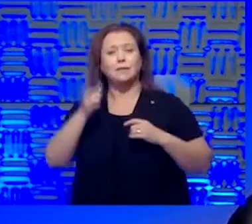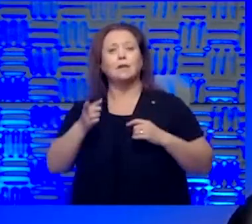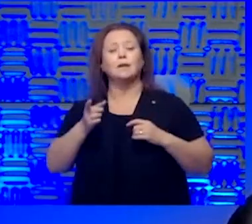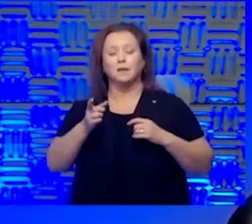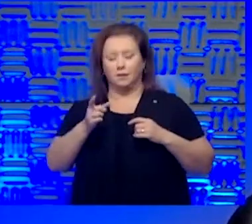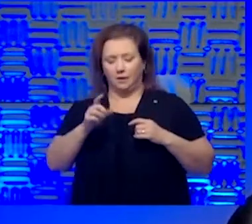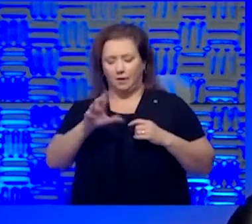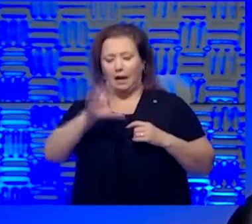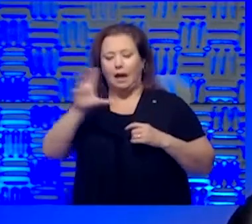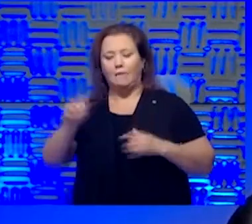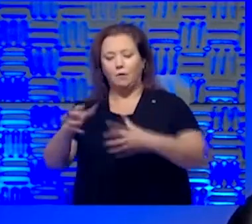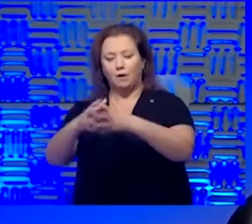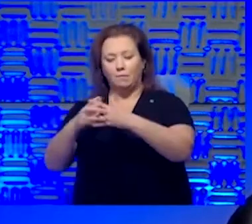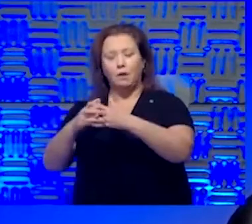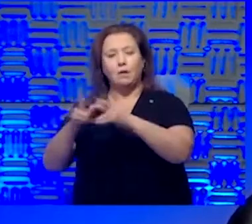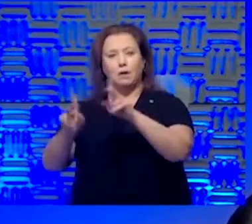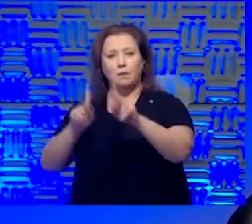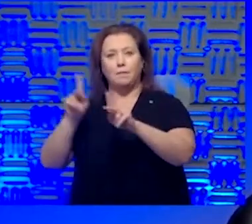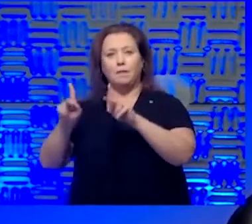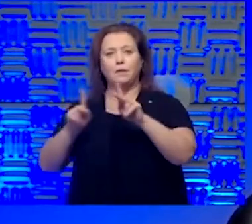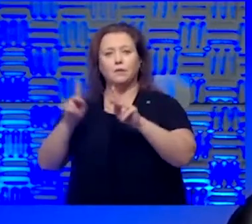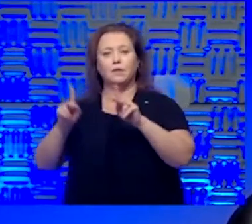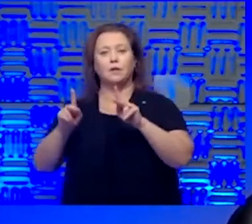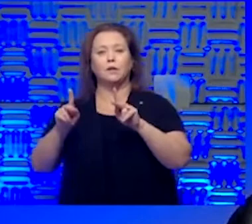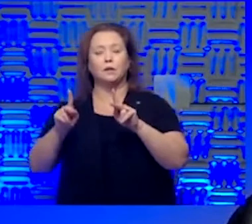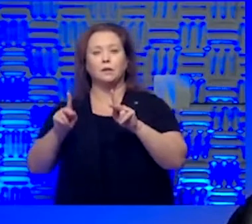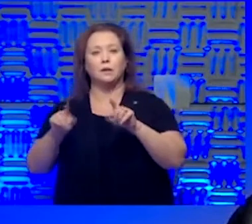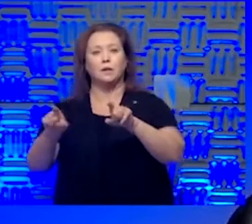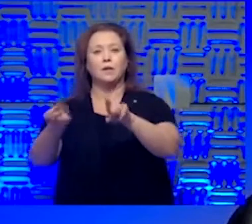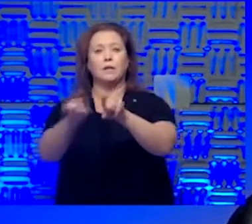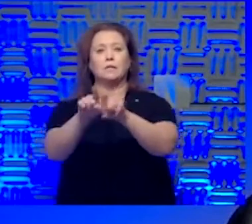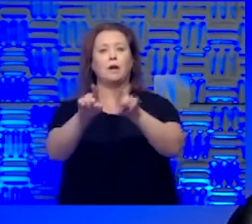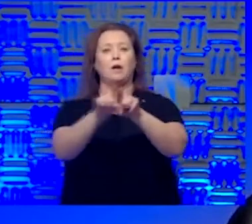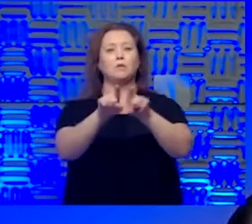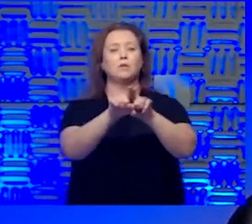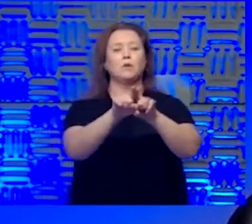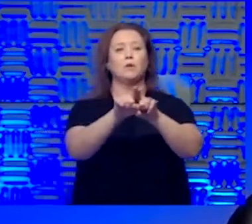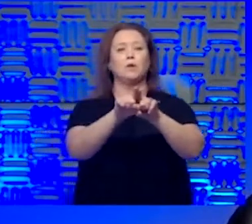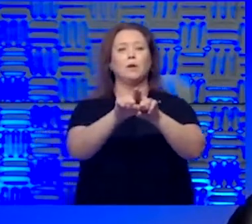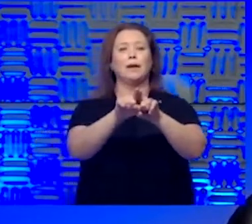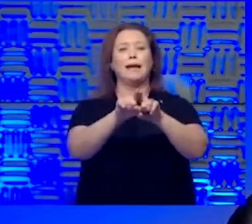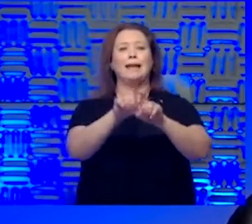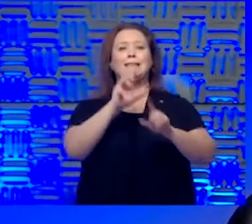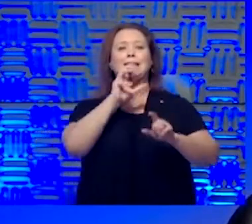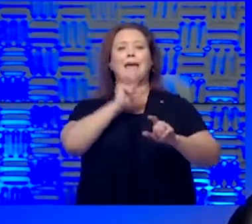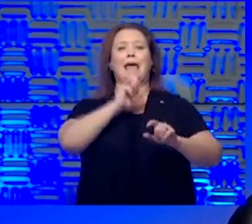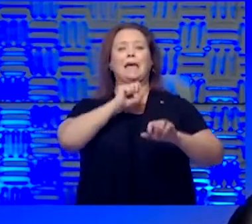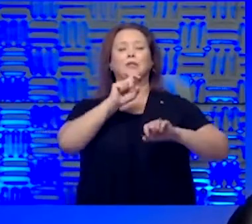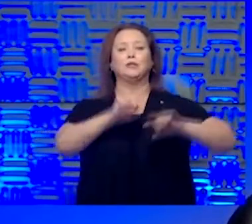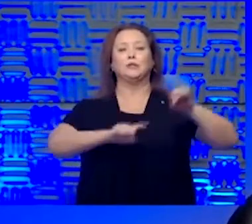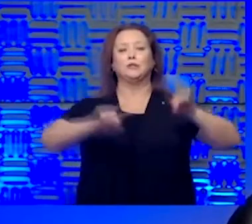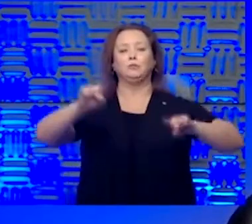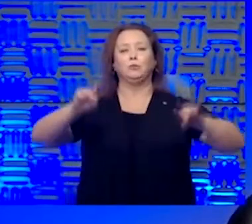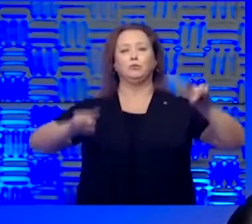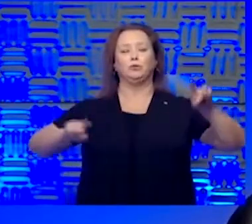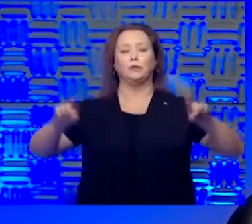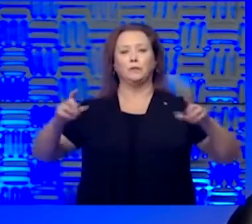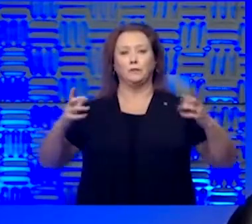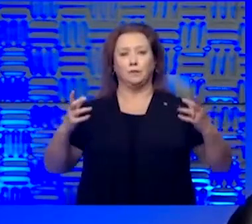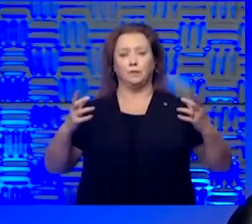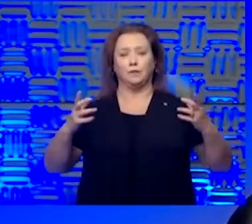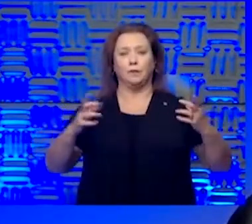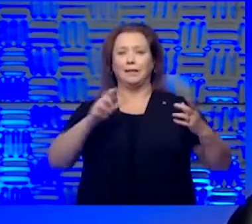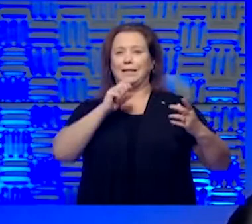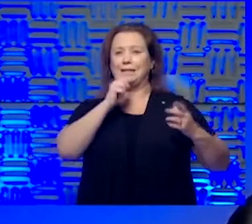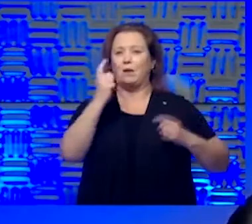African American population, but unfortunately, it's also the age distribution within there. It's not just the